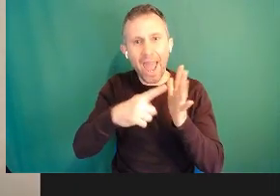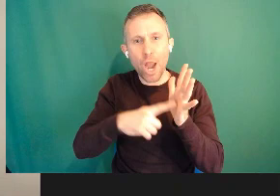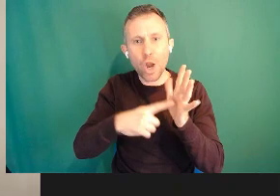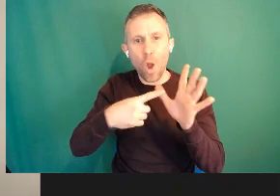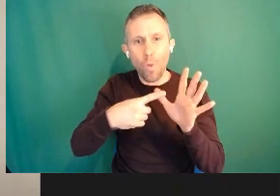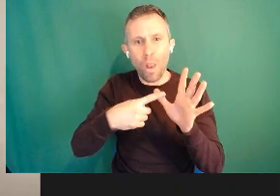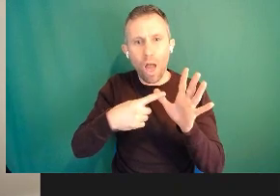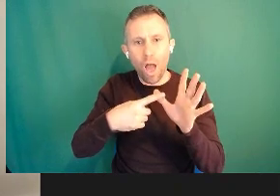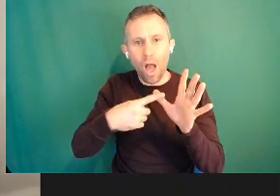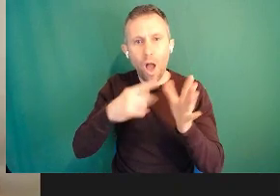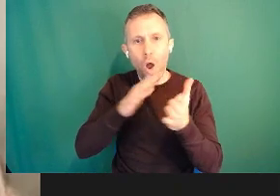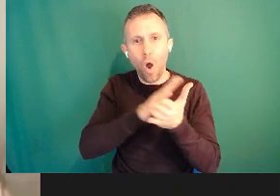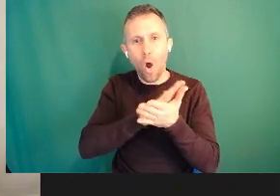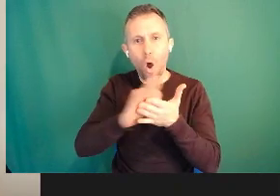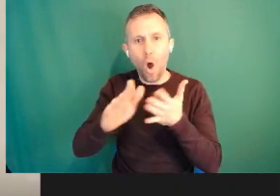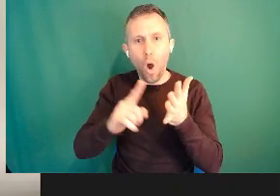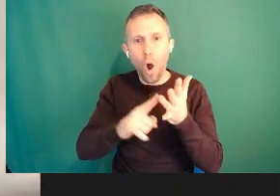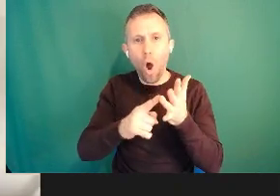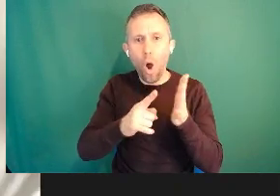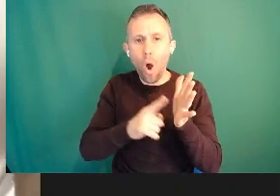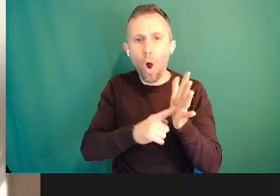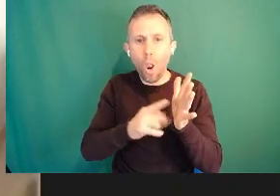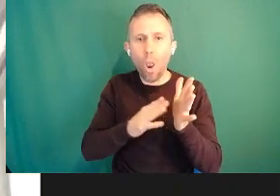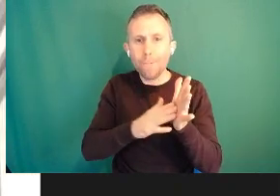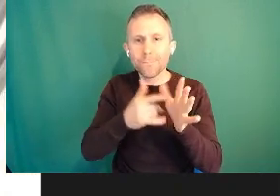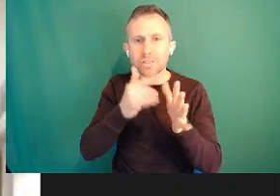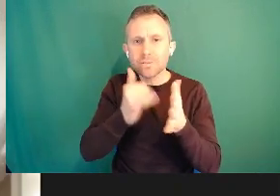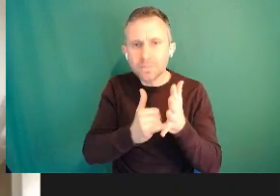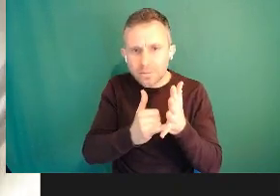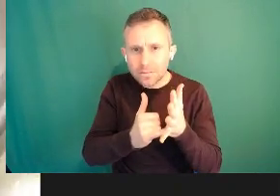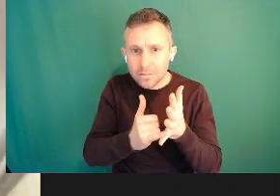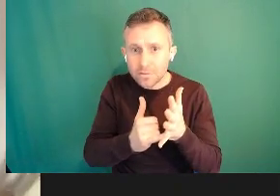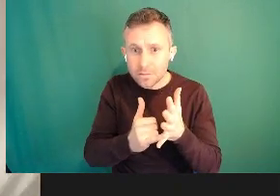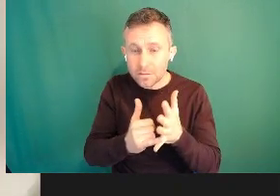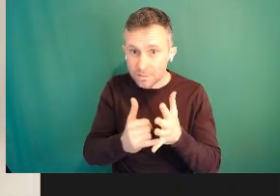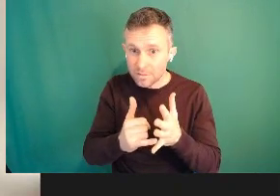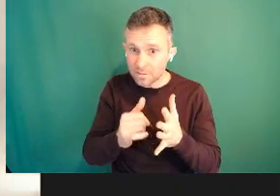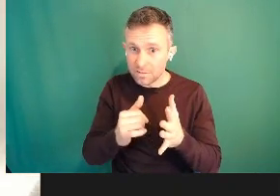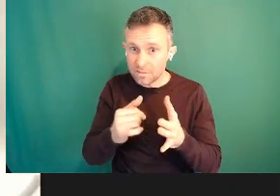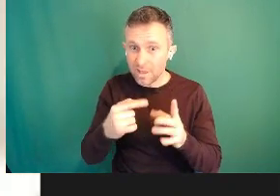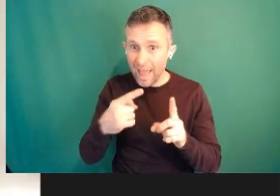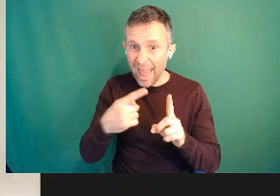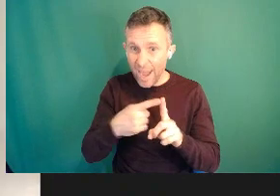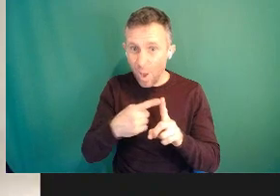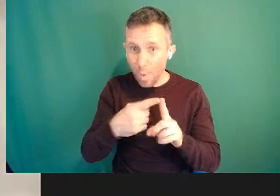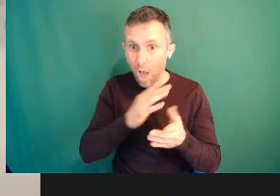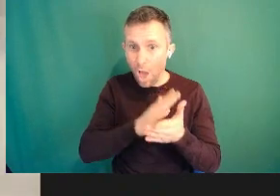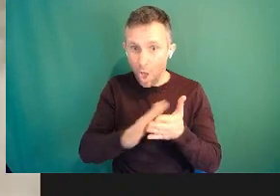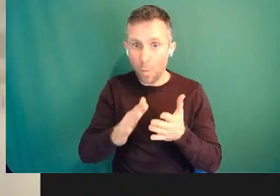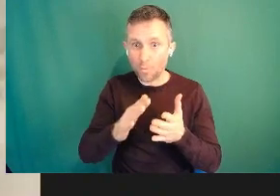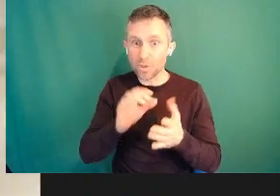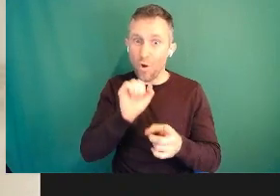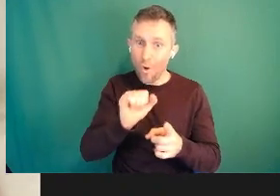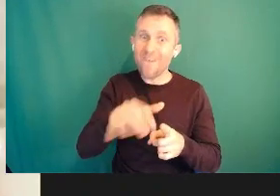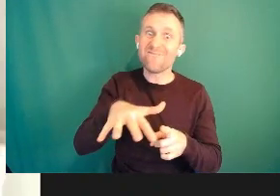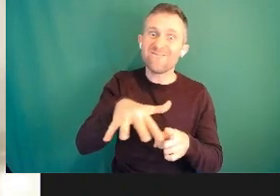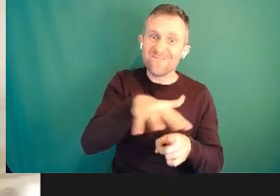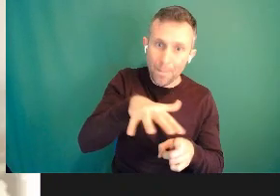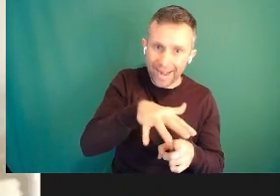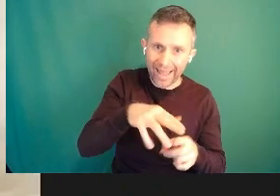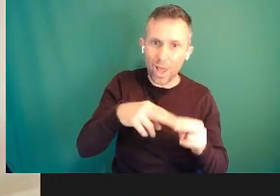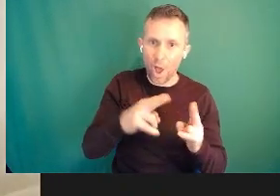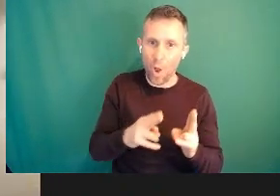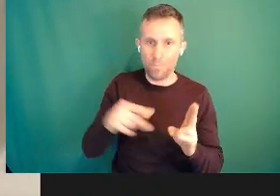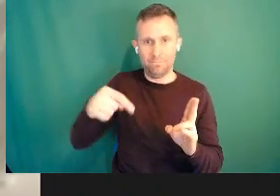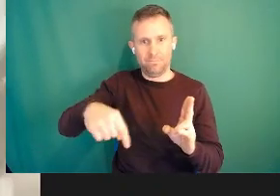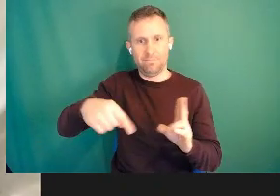home. And actually, just because I'm here, I'll show you. Helena Bonham Carter's bedroom, Enola's mum, is